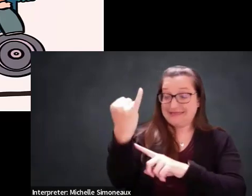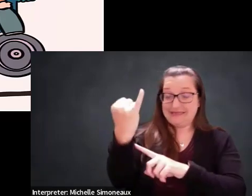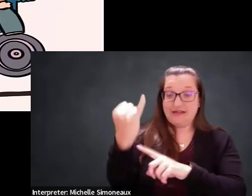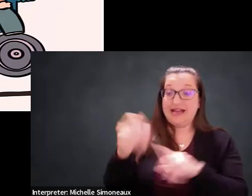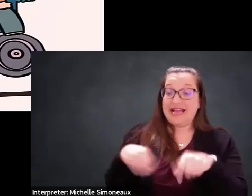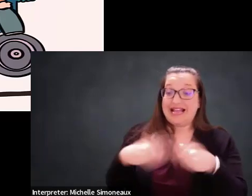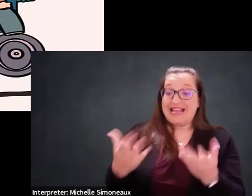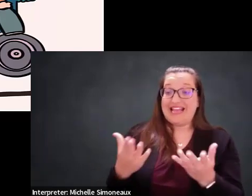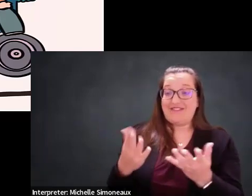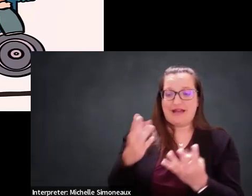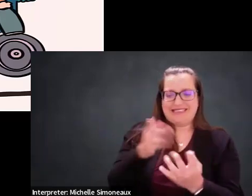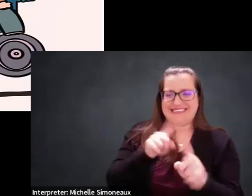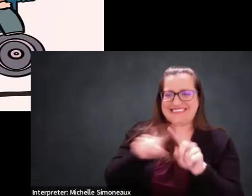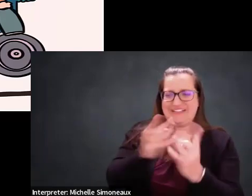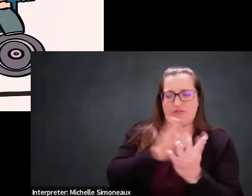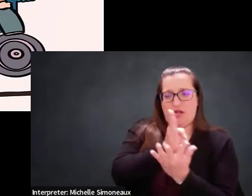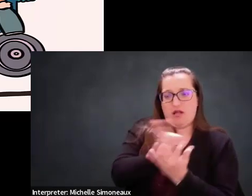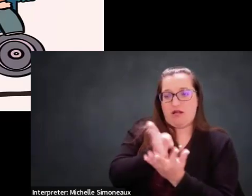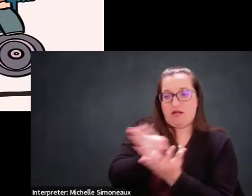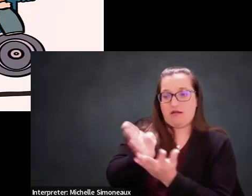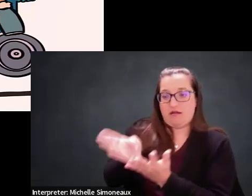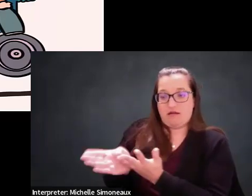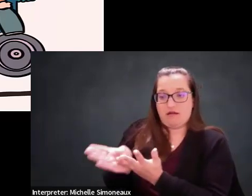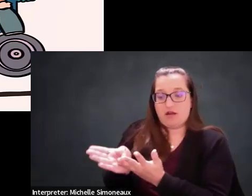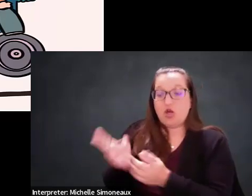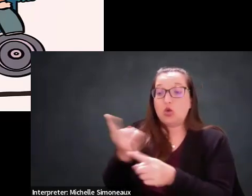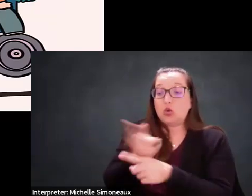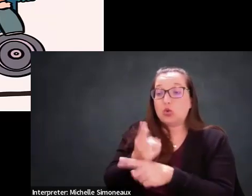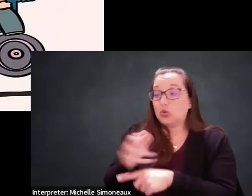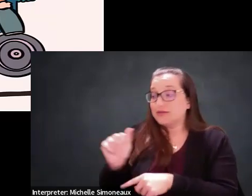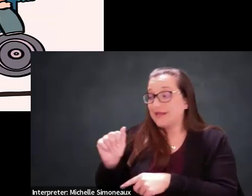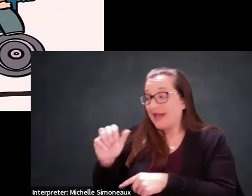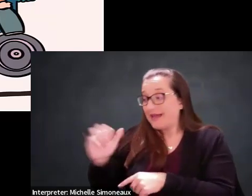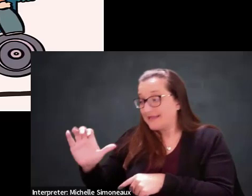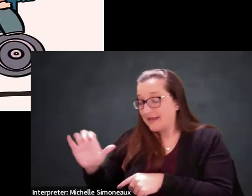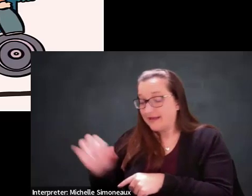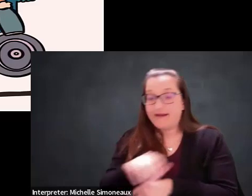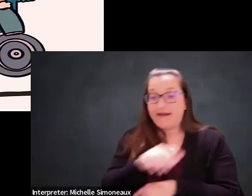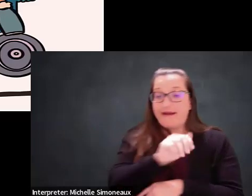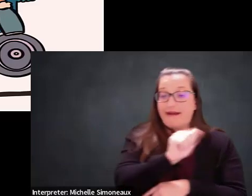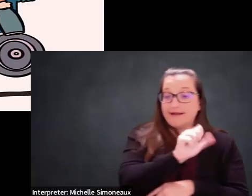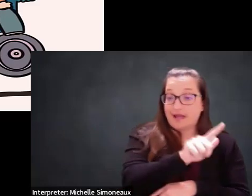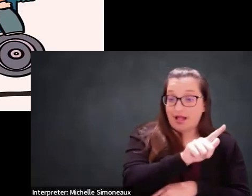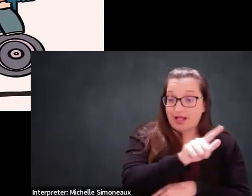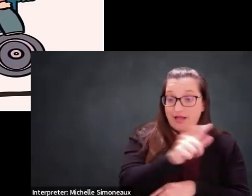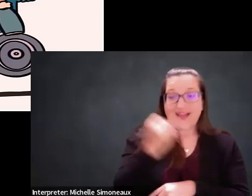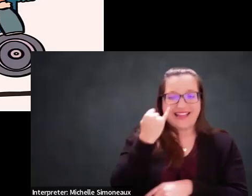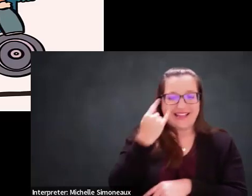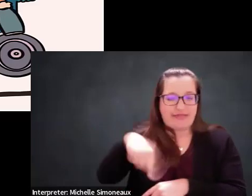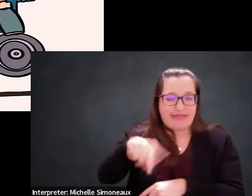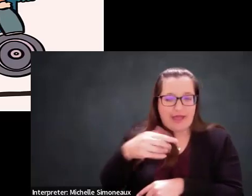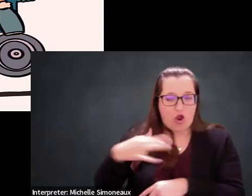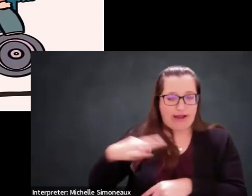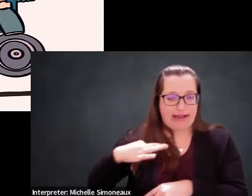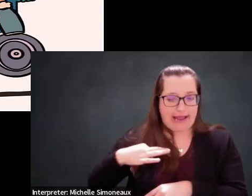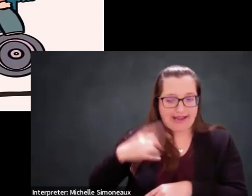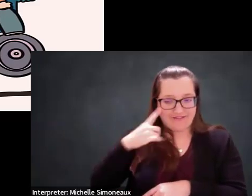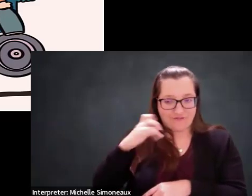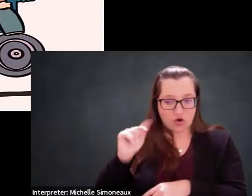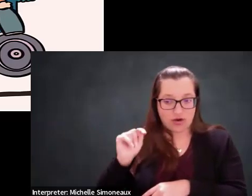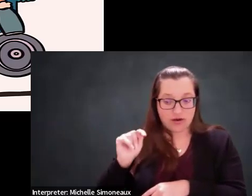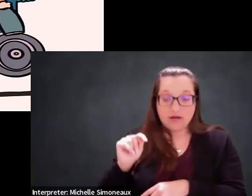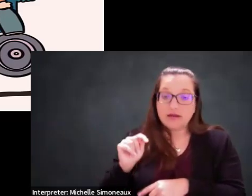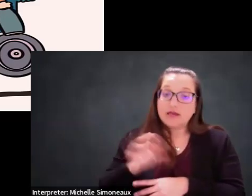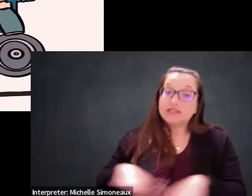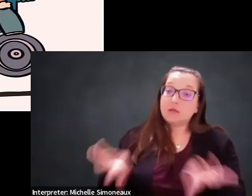opportunities, different avenues to explore through using AEC and ASL for students who are candidates, it's important that we are